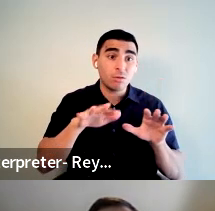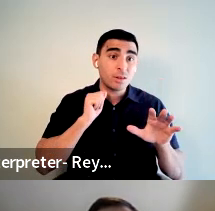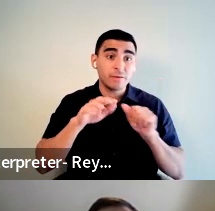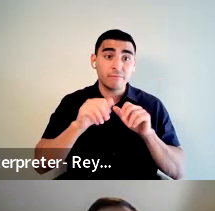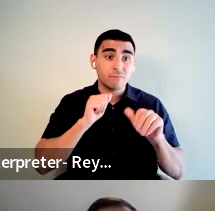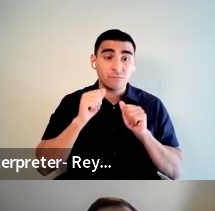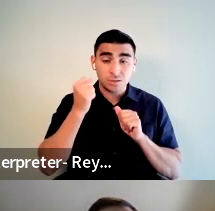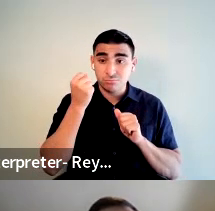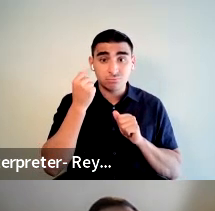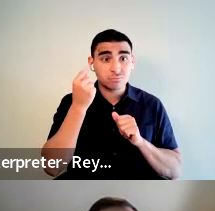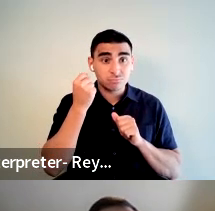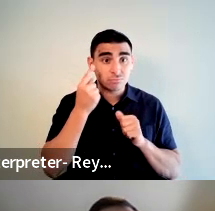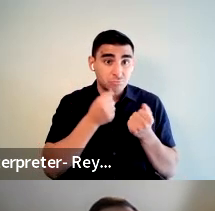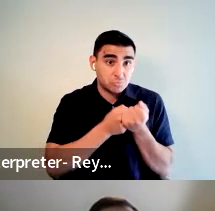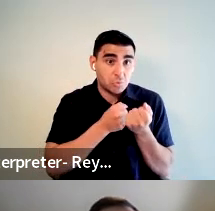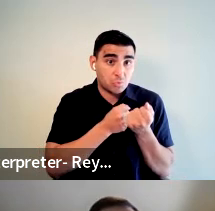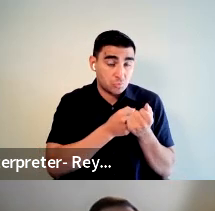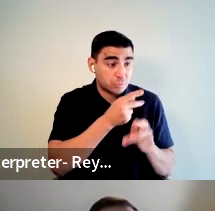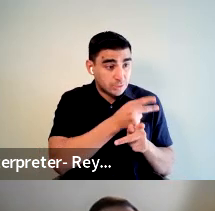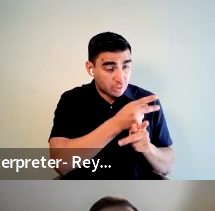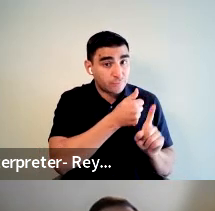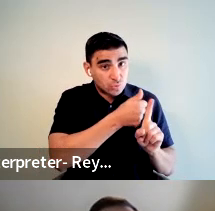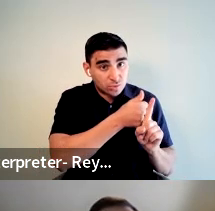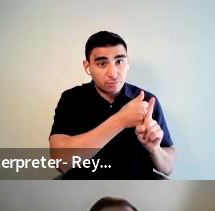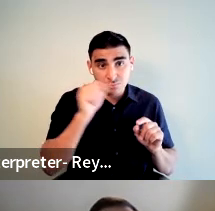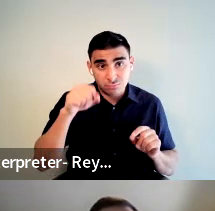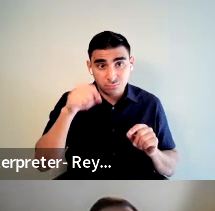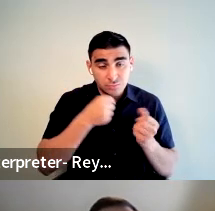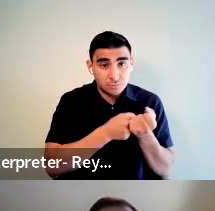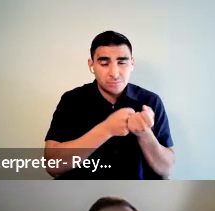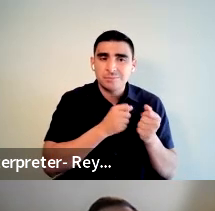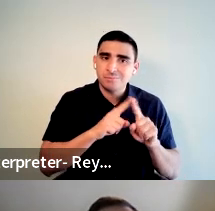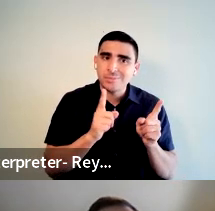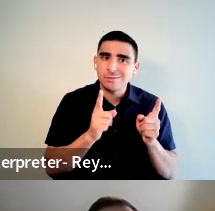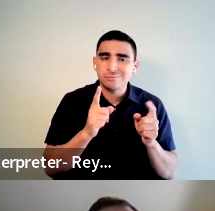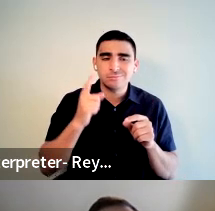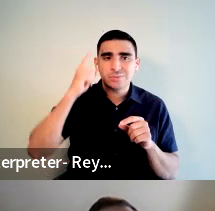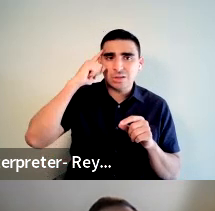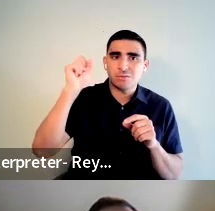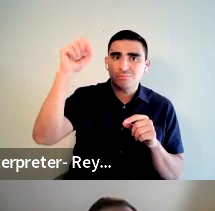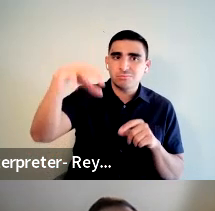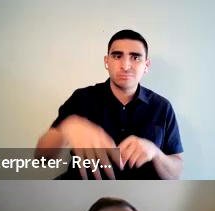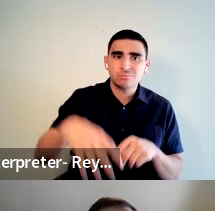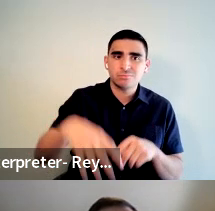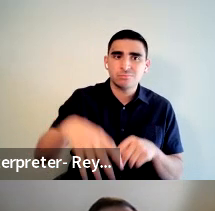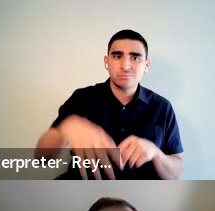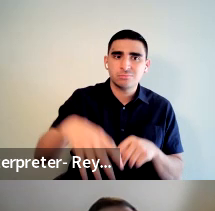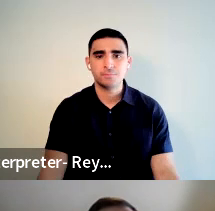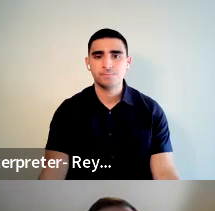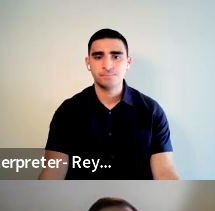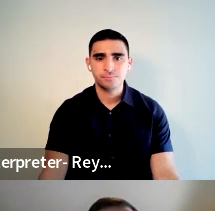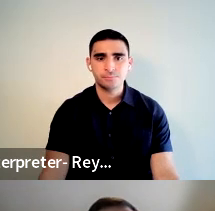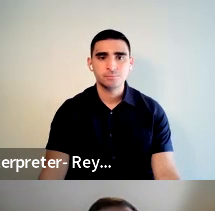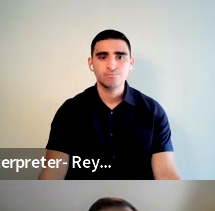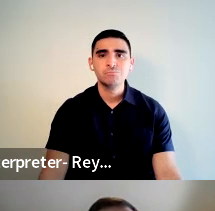will be in support of that always for people to take care of themselves. But just a thought. I completely agree.